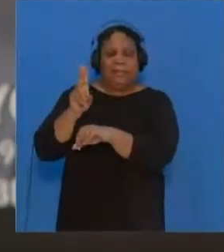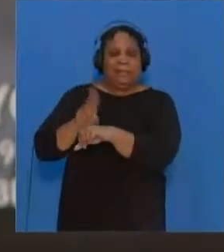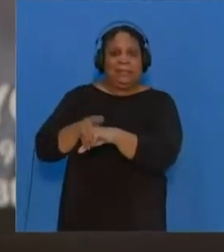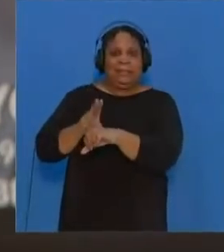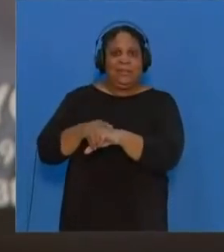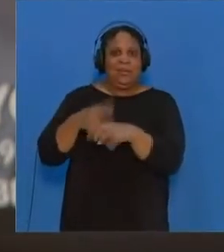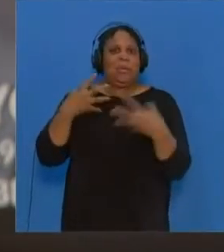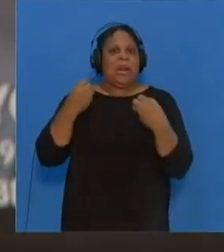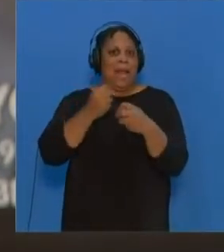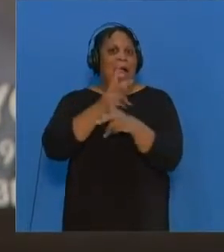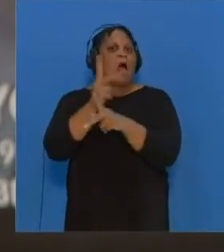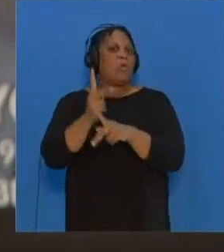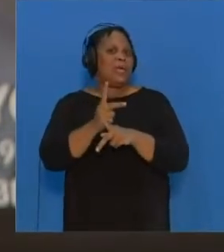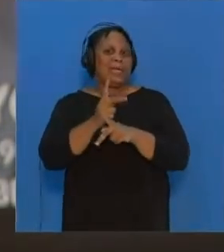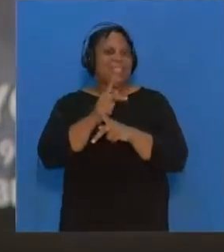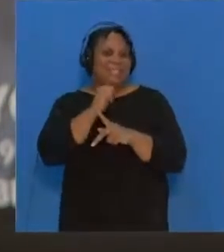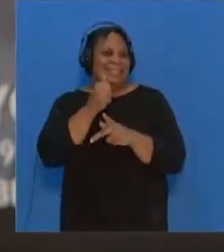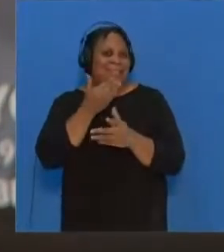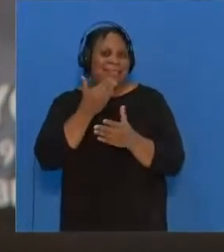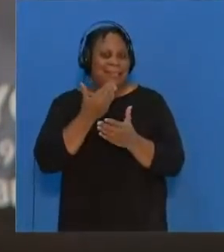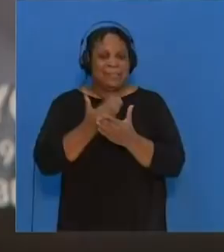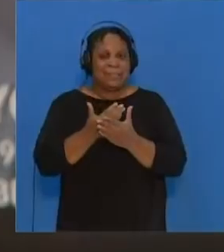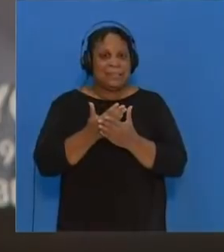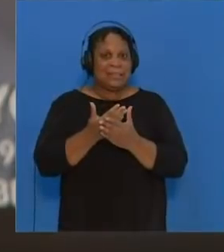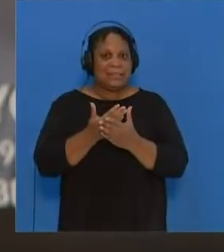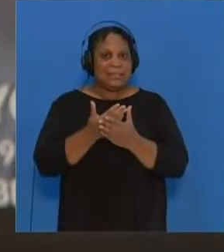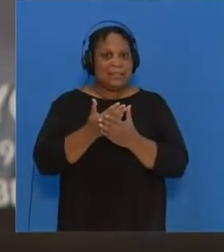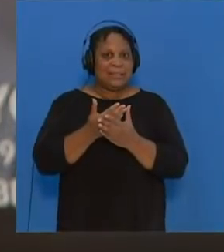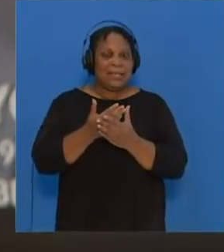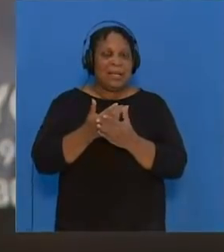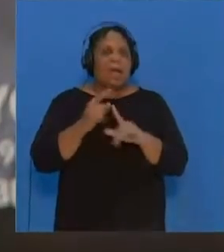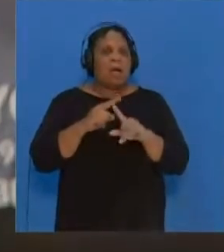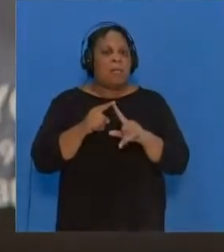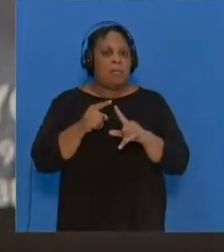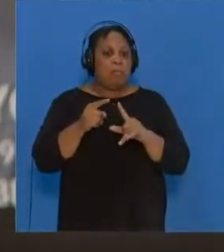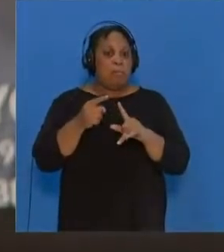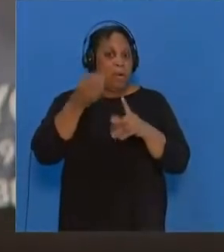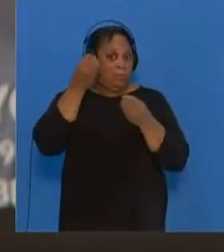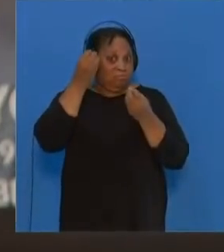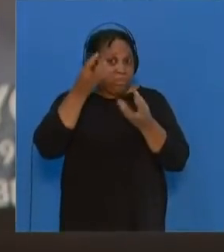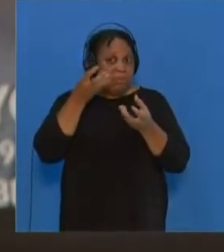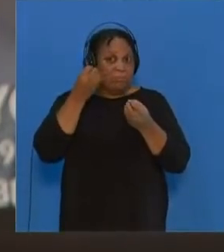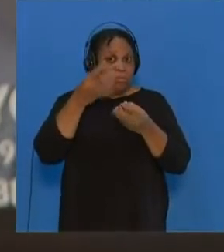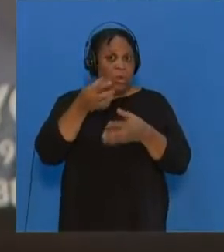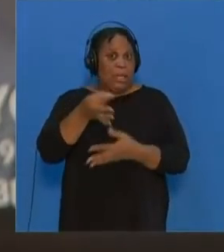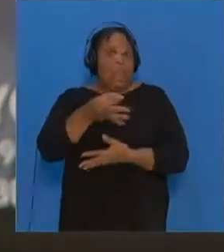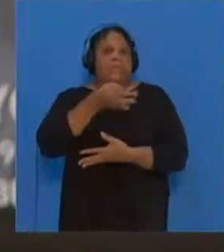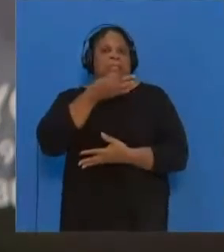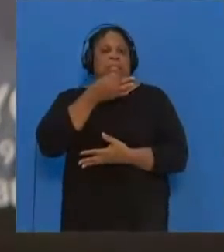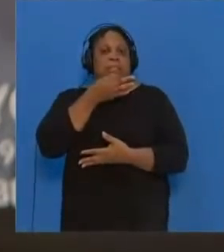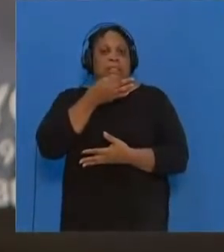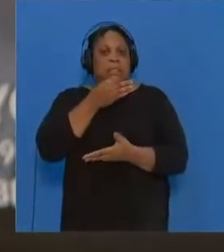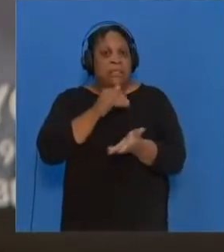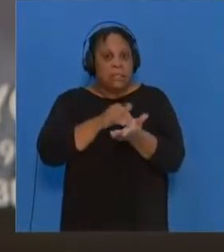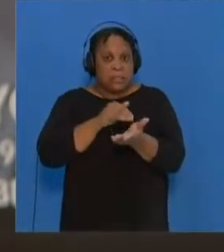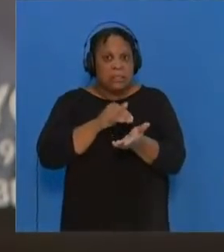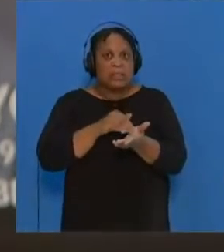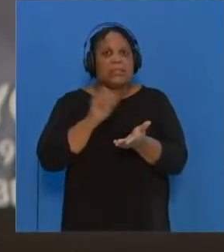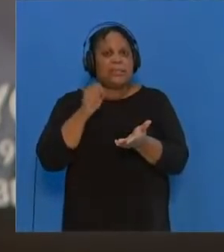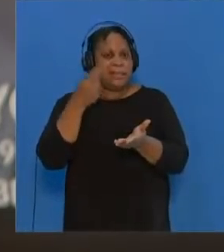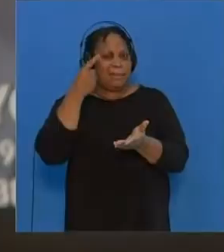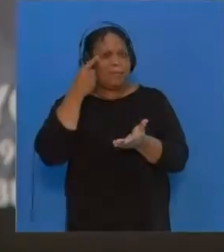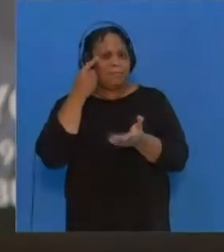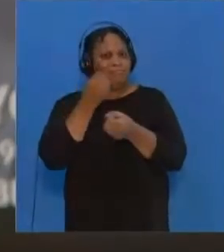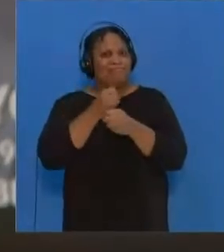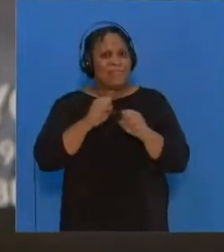usual healthcare setting is not ideal. And with the input of pediatric expertise on the island, we concluded that it would be